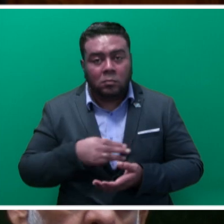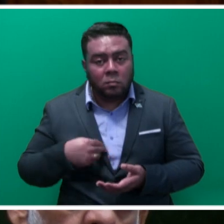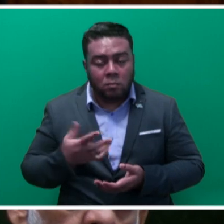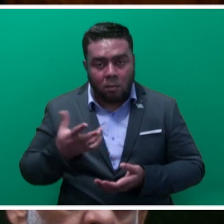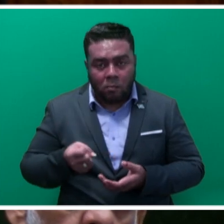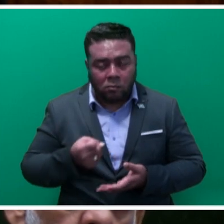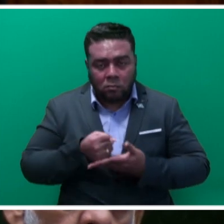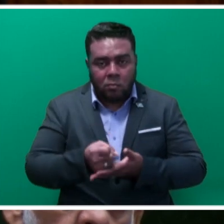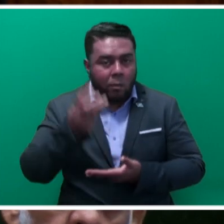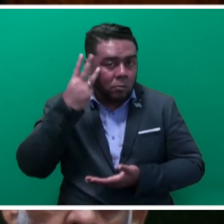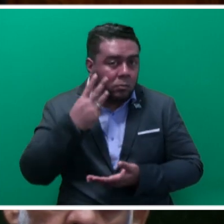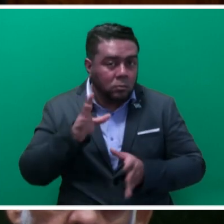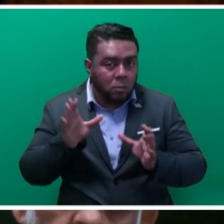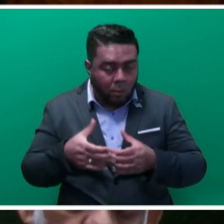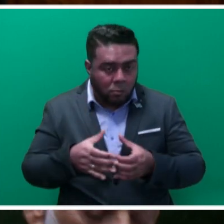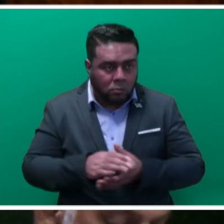groups with to